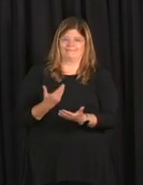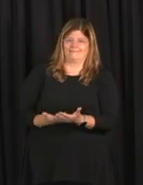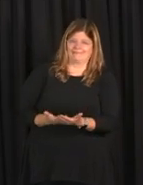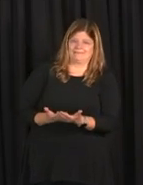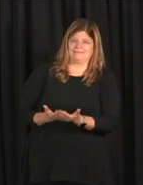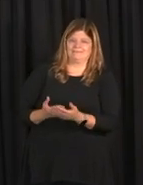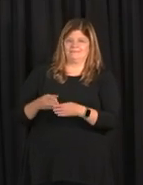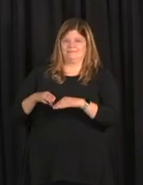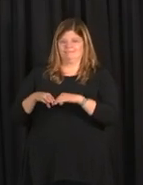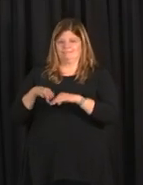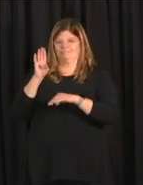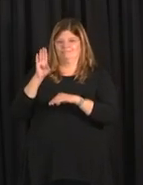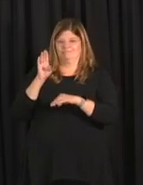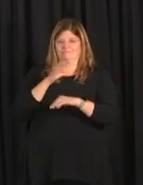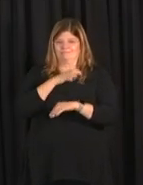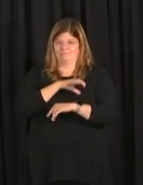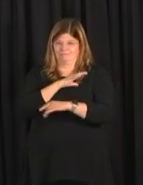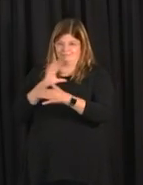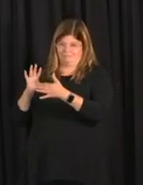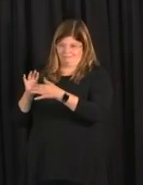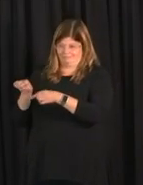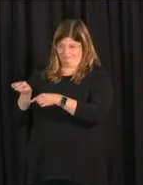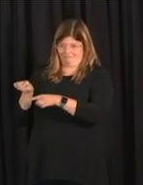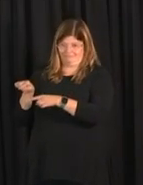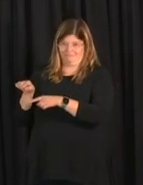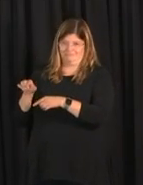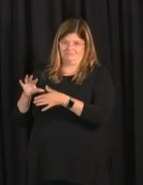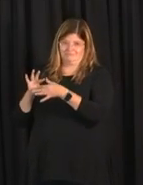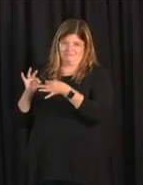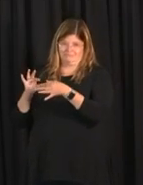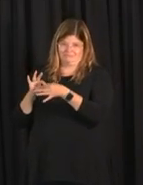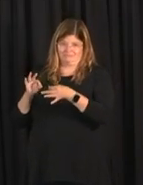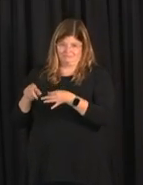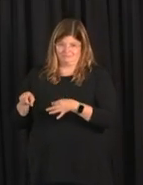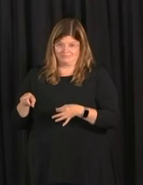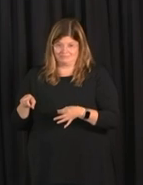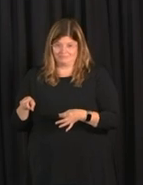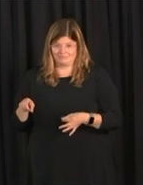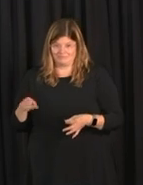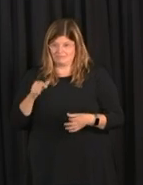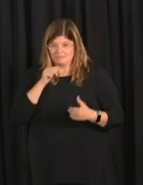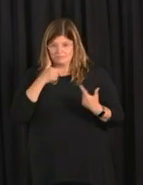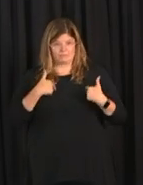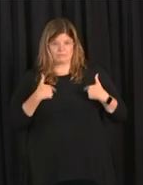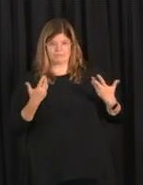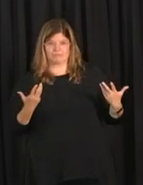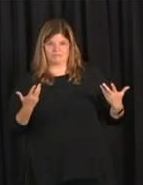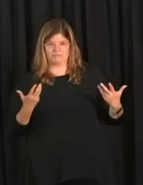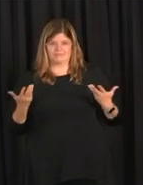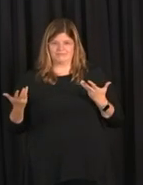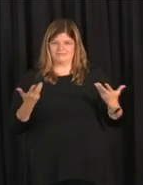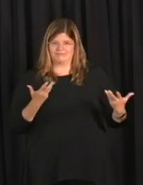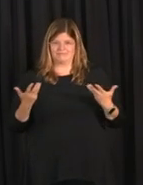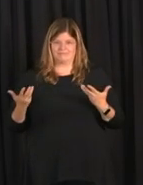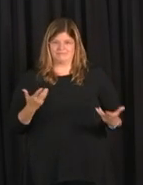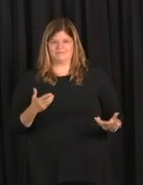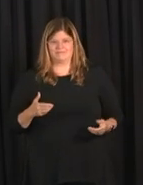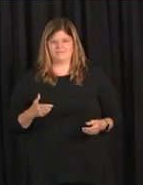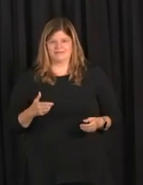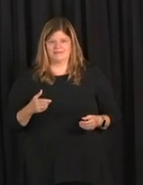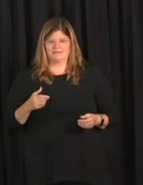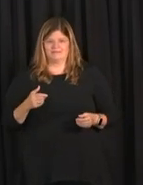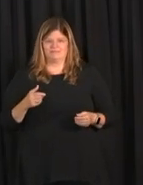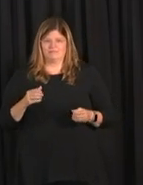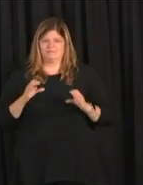validate beyond the clinician saying that it was the person and the person saying it was not them. So, and we